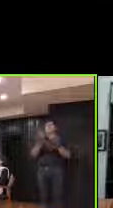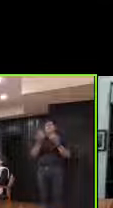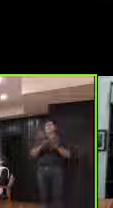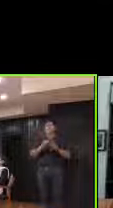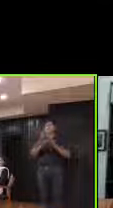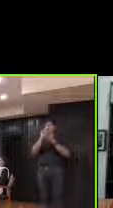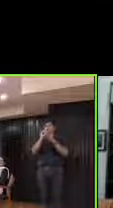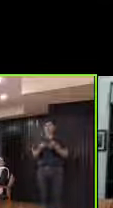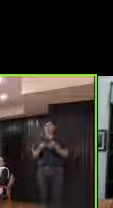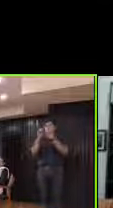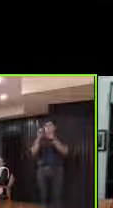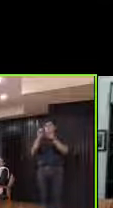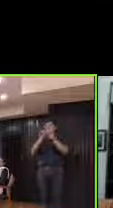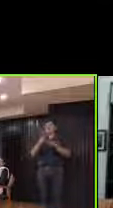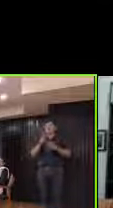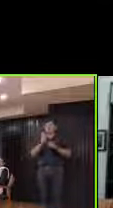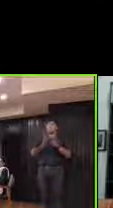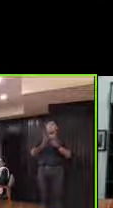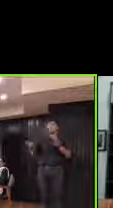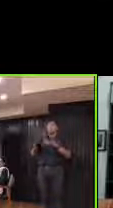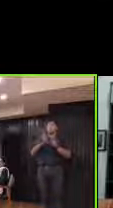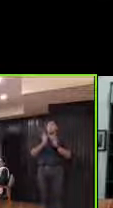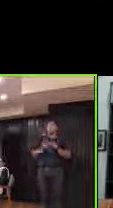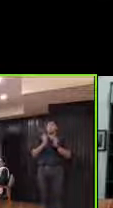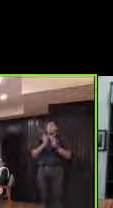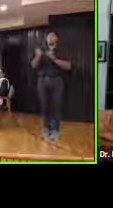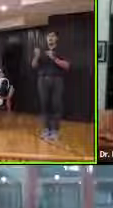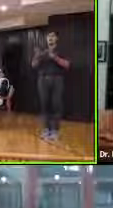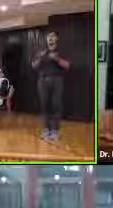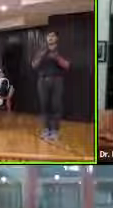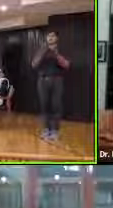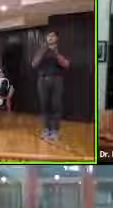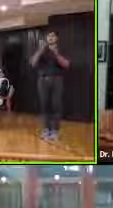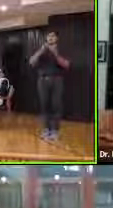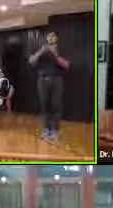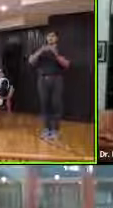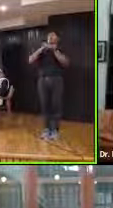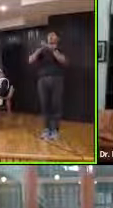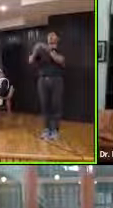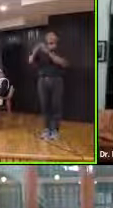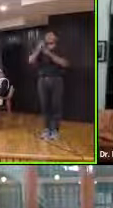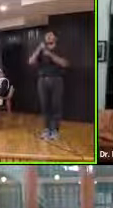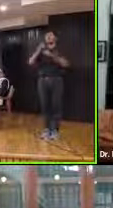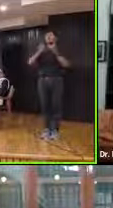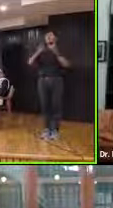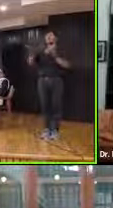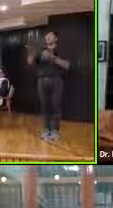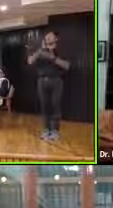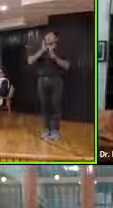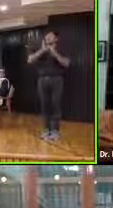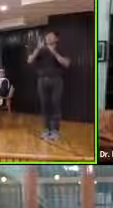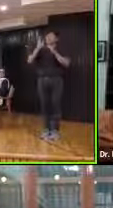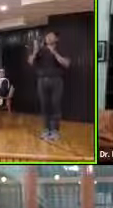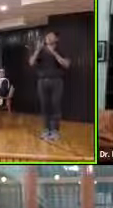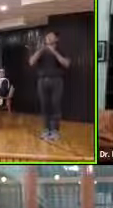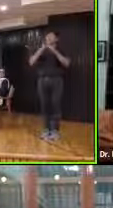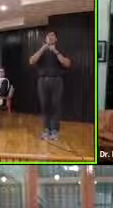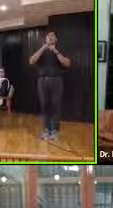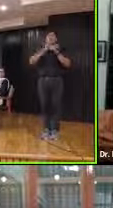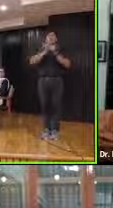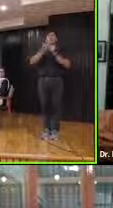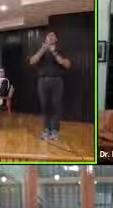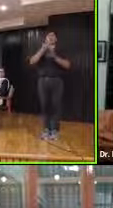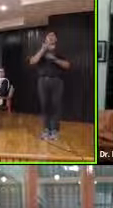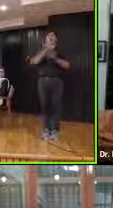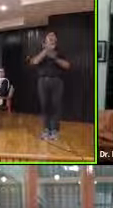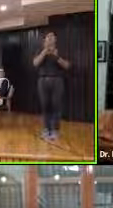discuss, but we've got a great audience here. So we will now open it up to questions from the audience. And Keshav, we can figure out some way to do this